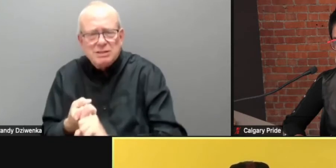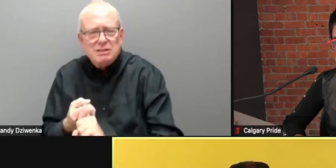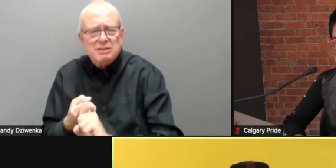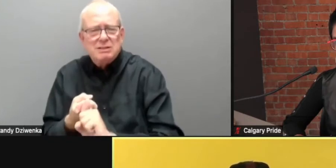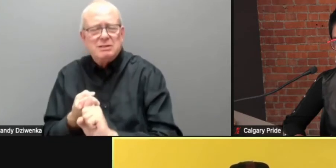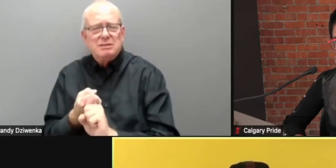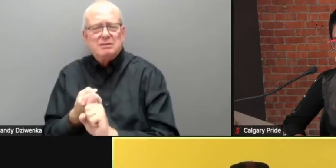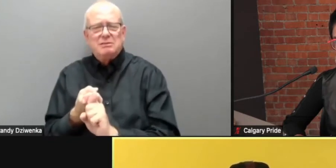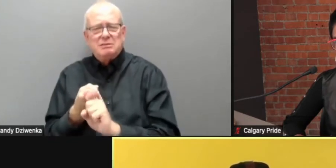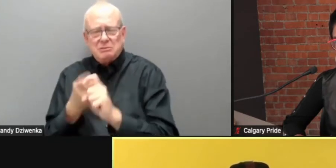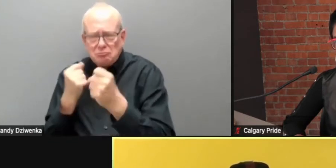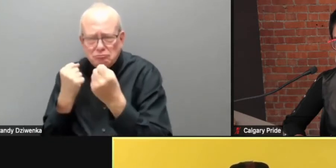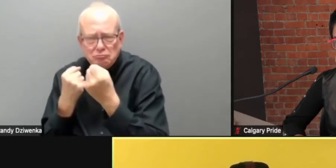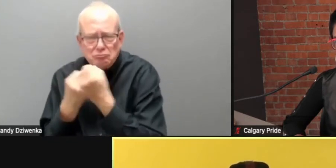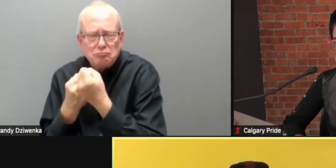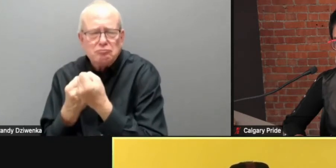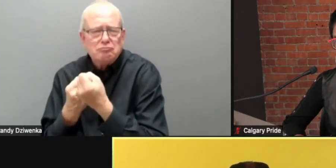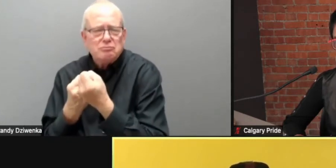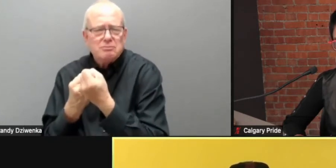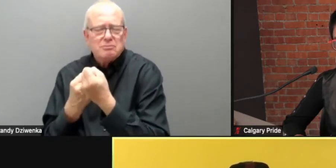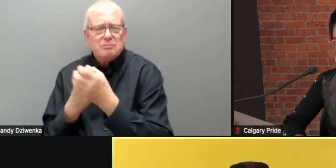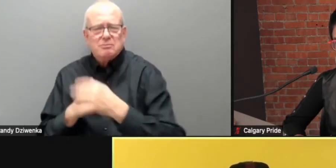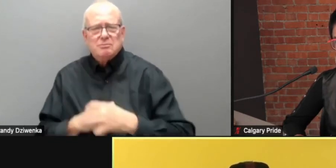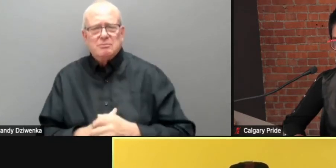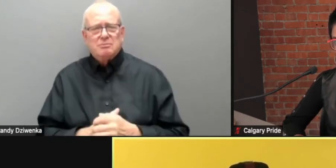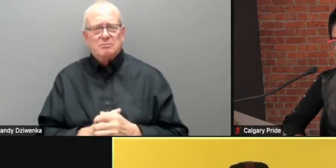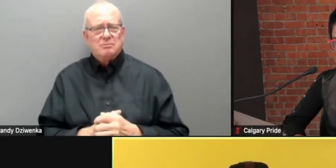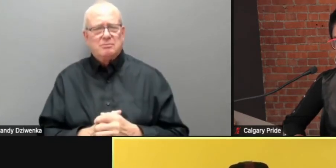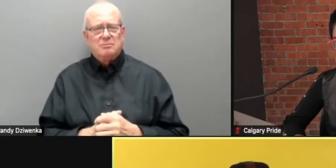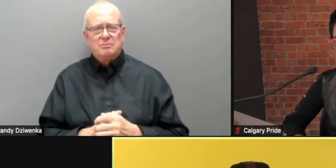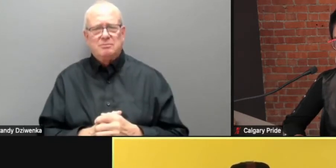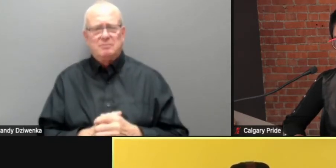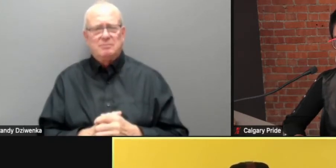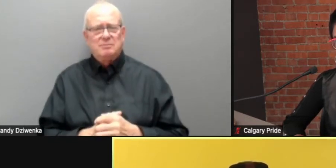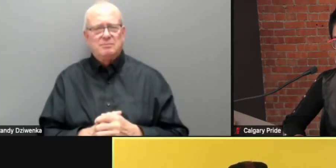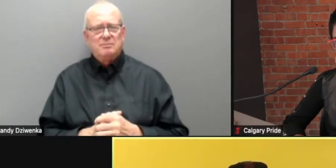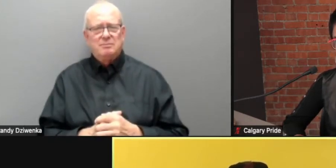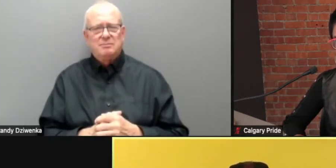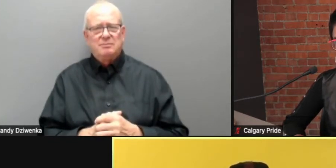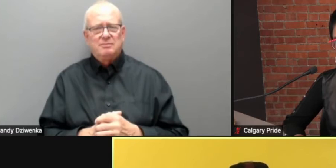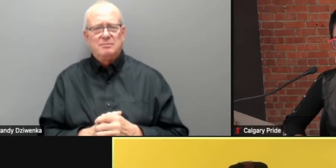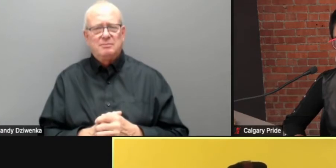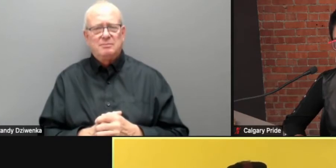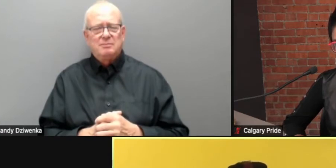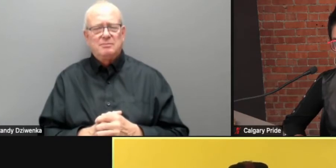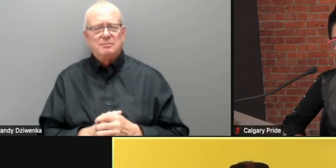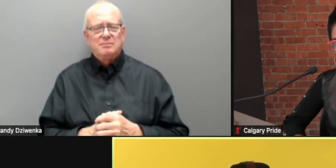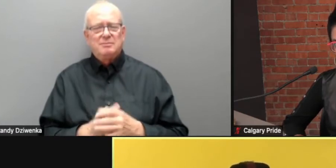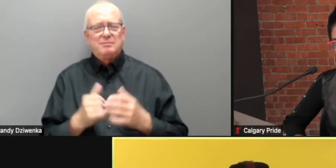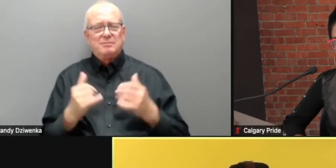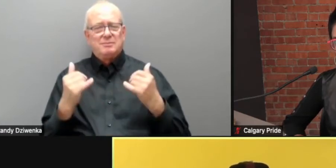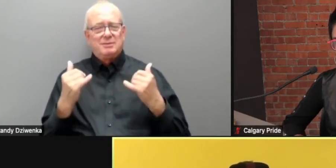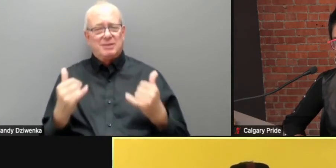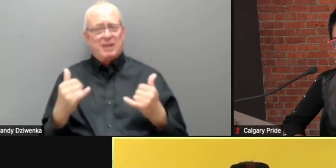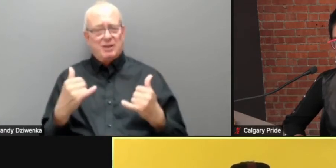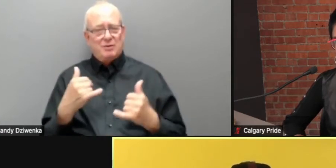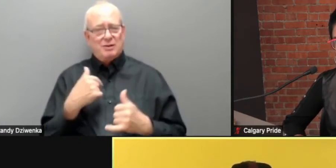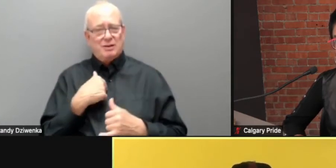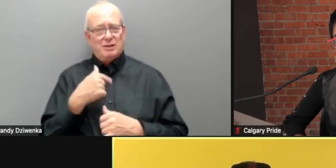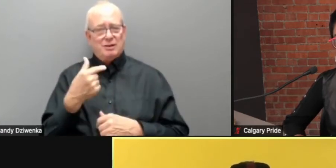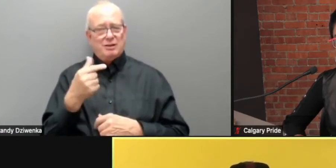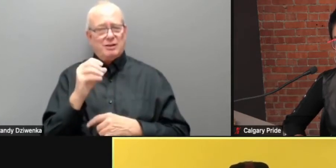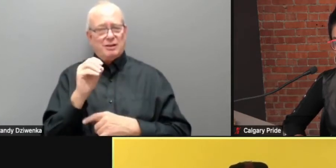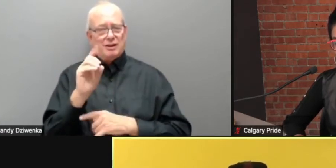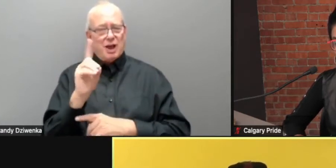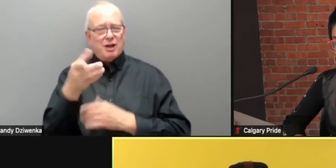just that you need to identify the right kind of people. And today I have a godfather, I have a godson. In fact, my godson's in Canada now.